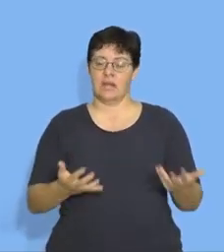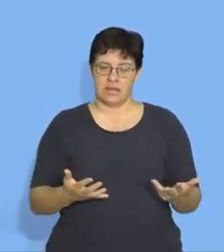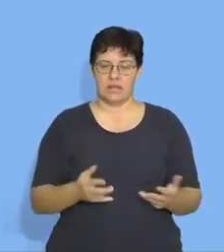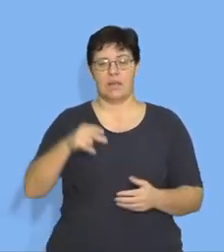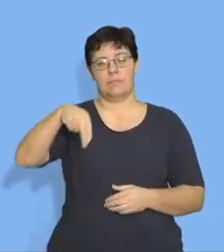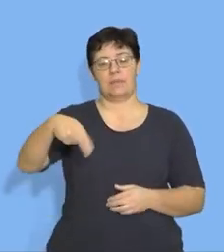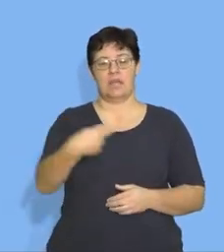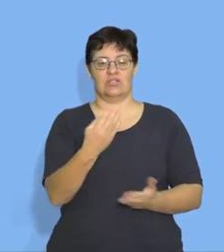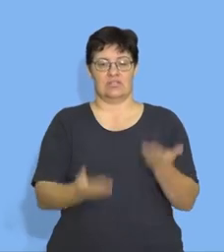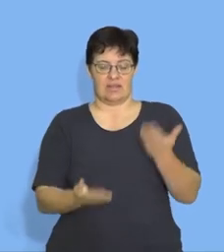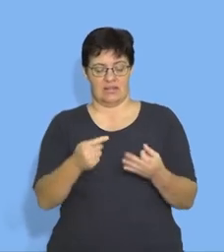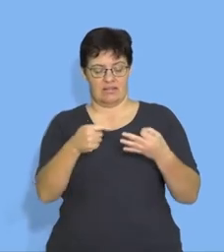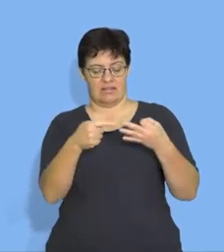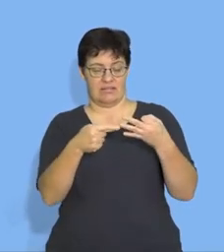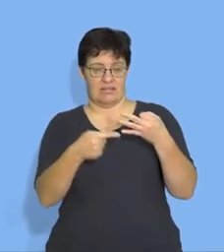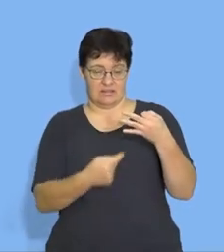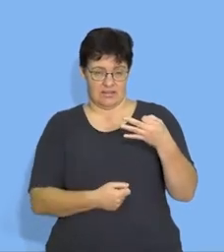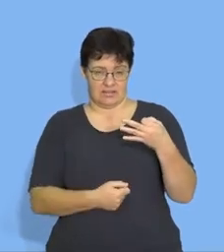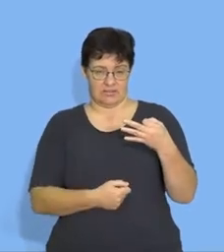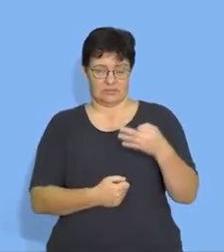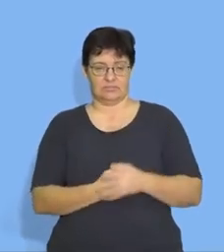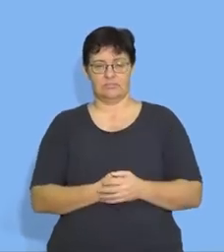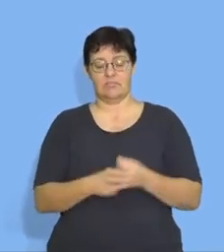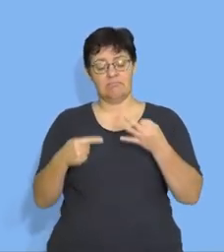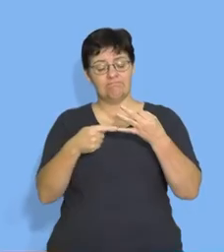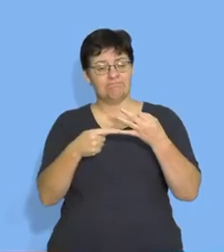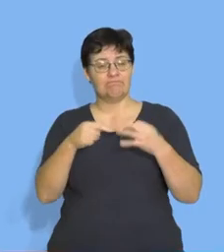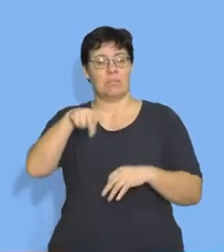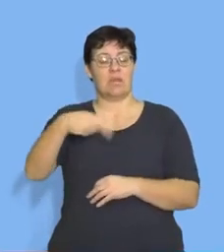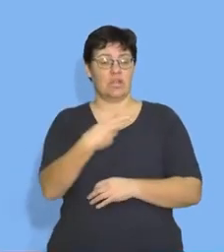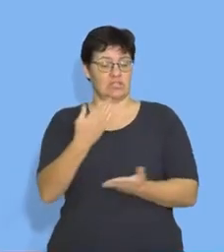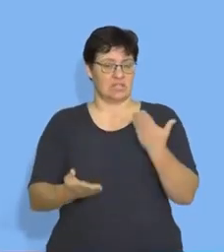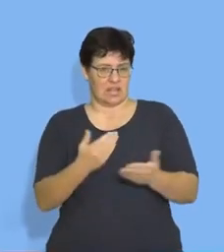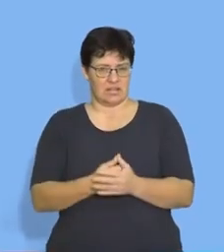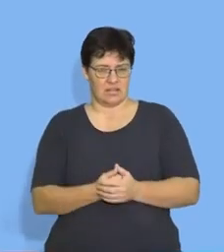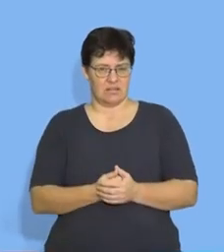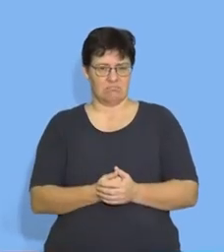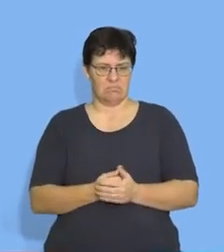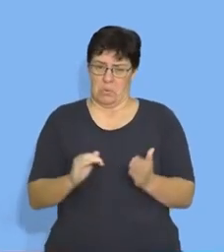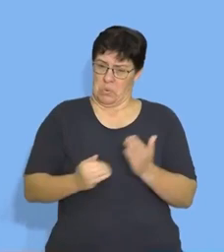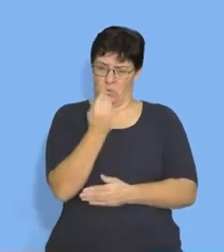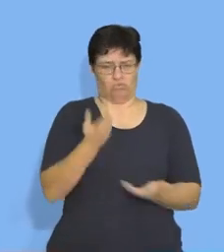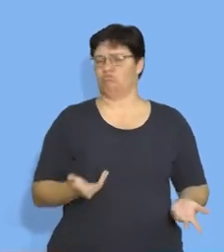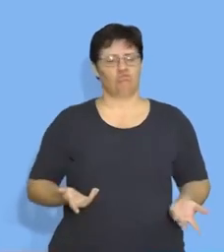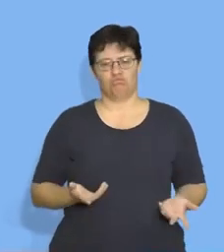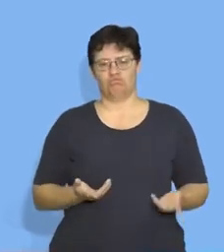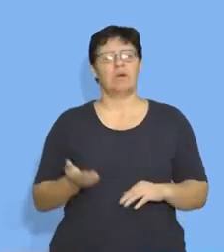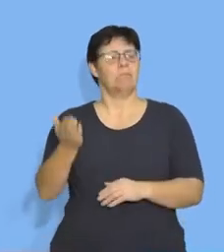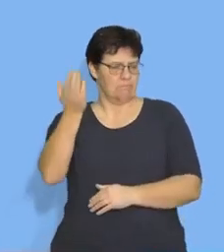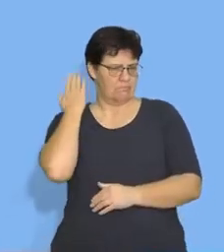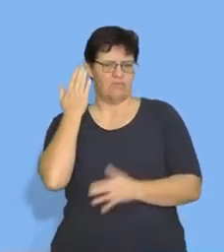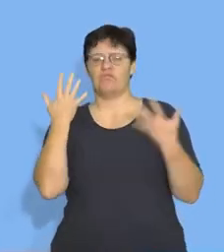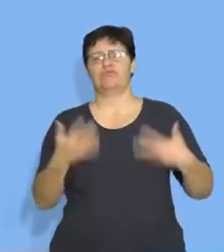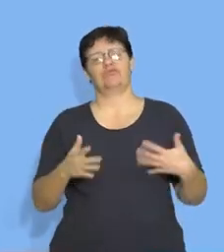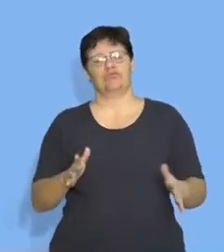the pH scale. Now, if we talk of the pH scale, it's something that's not entirely new to us. We have interacted with the pH